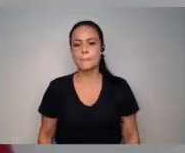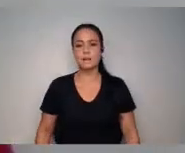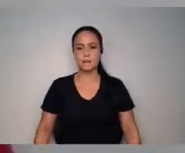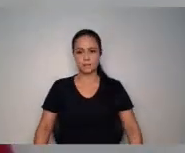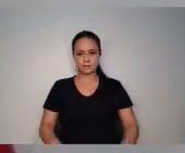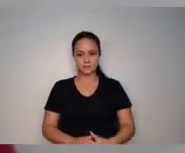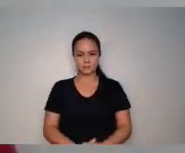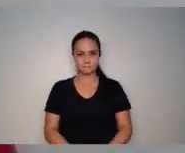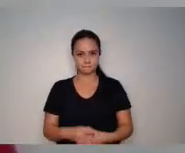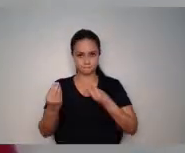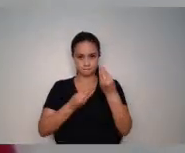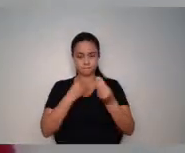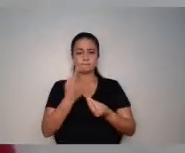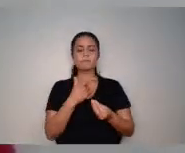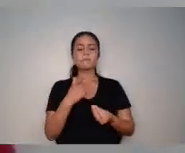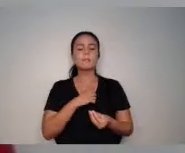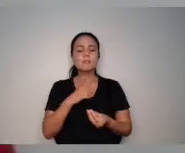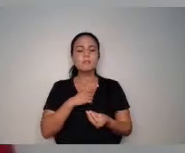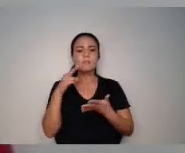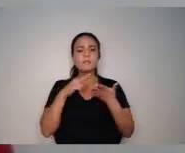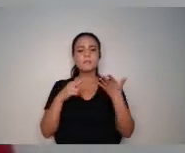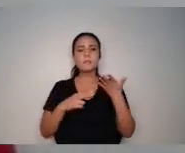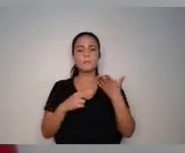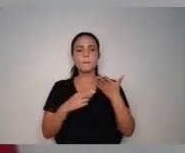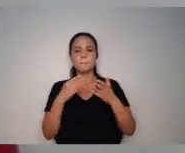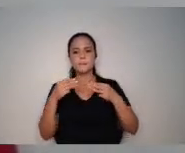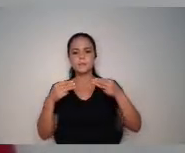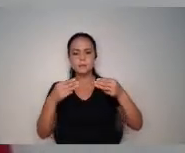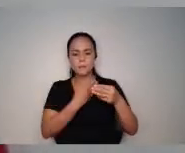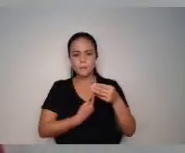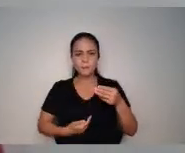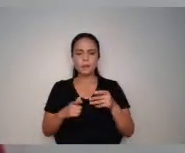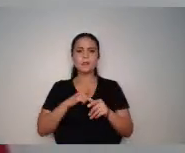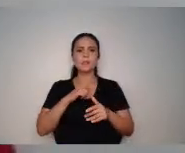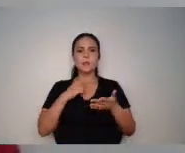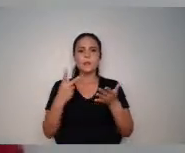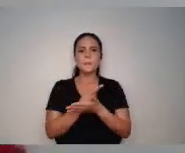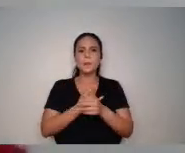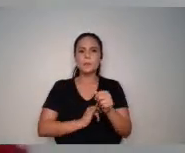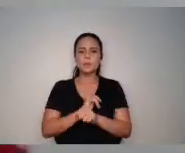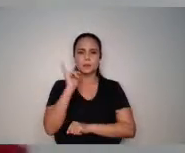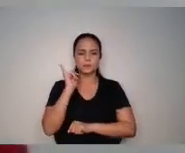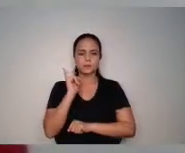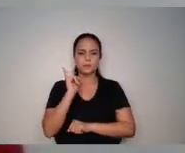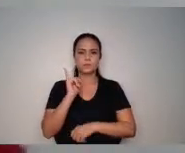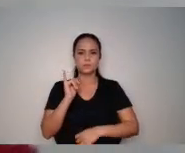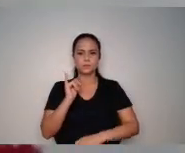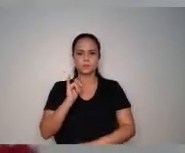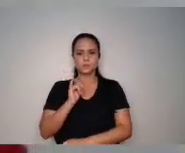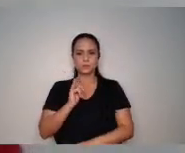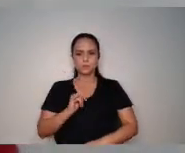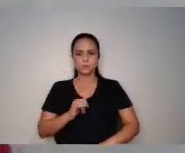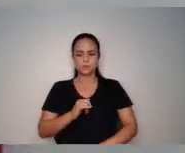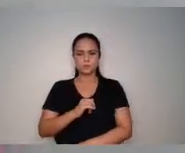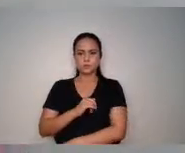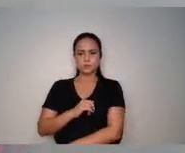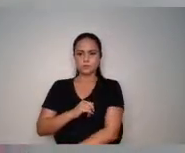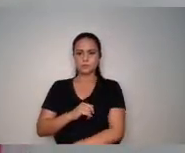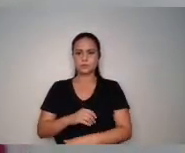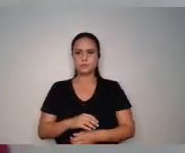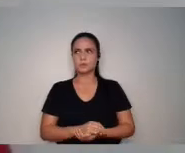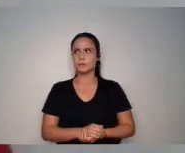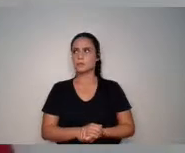And what we see in the country, in Brazil, the public prosecution service or the general